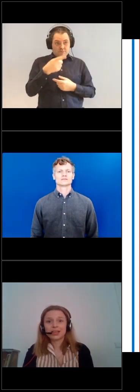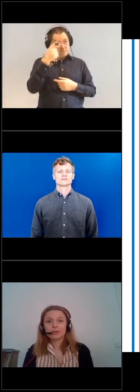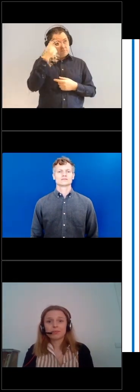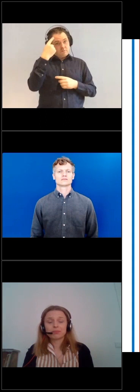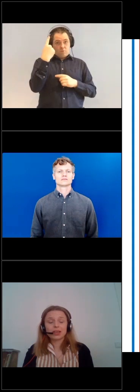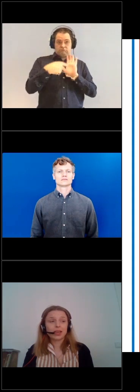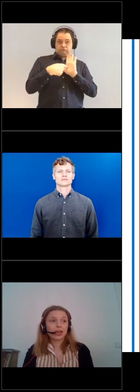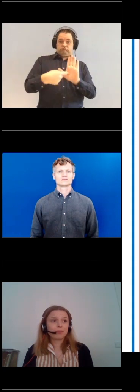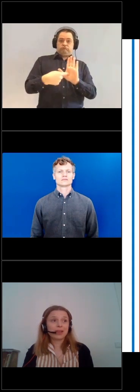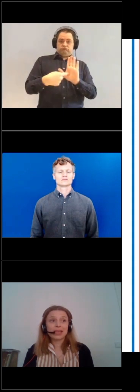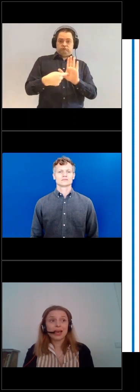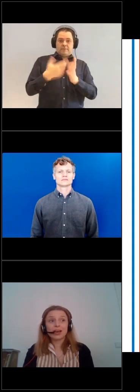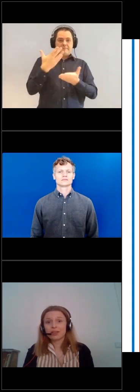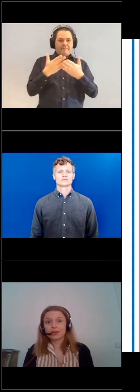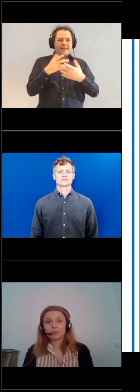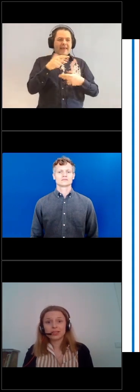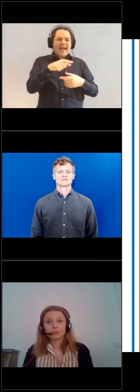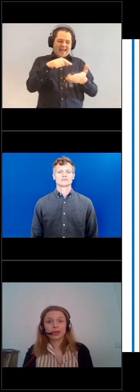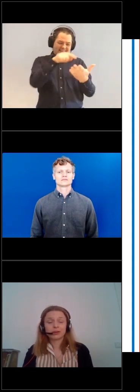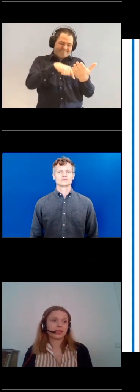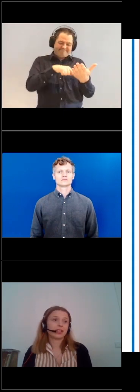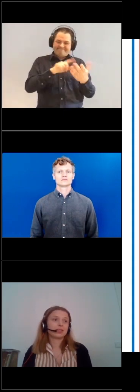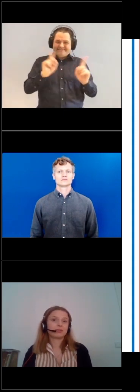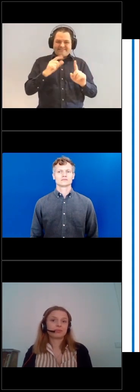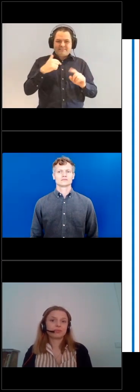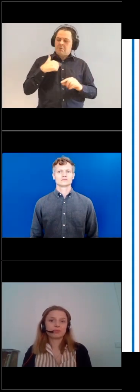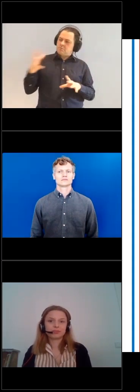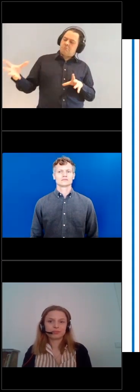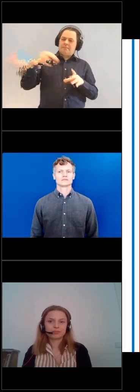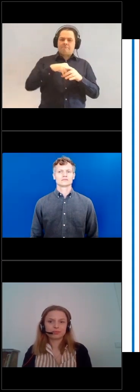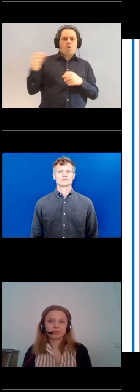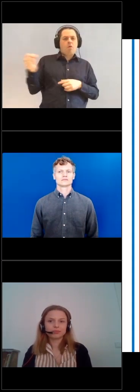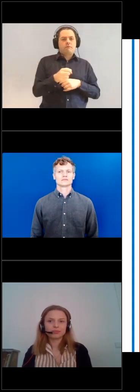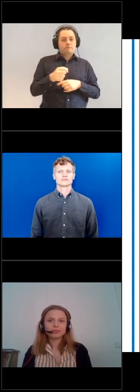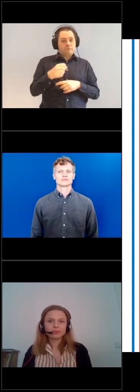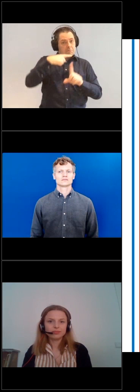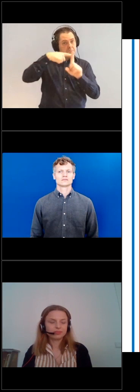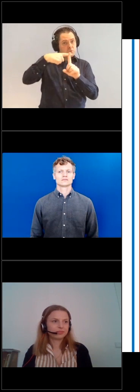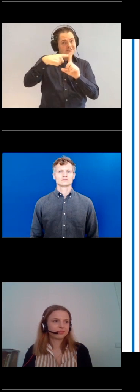were many other competing priorities?